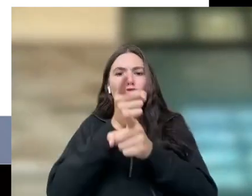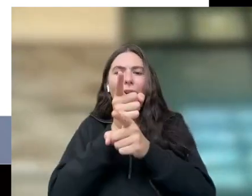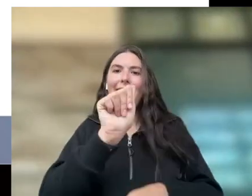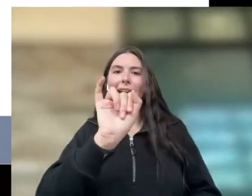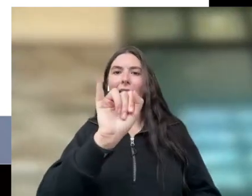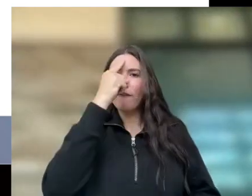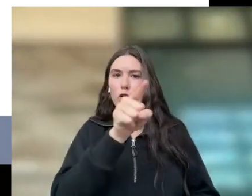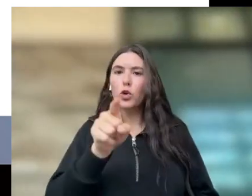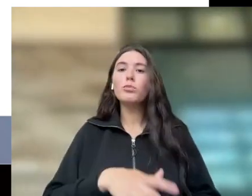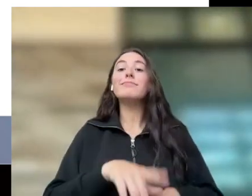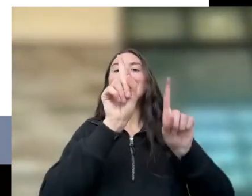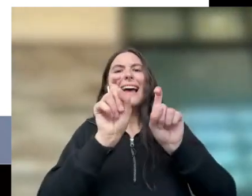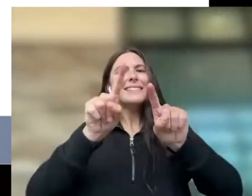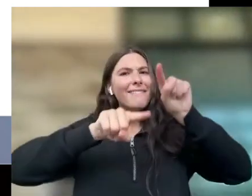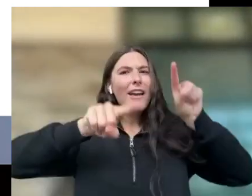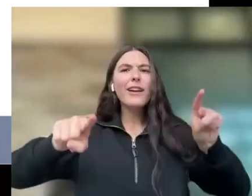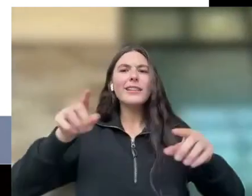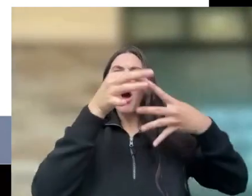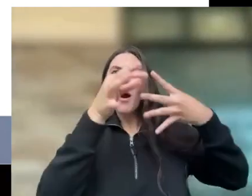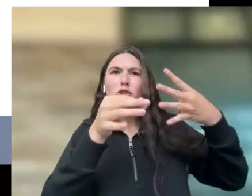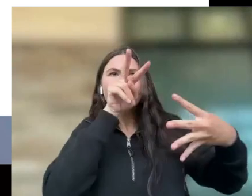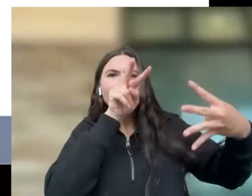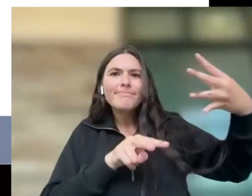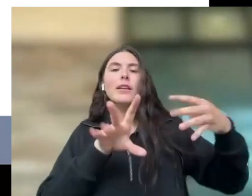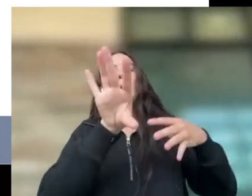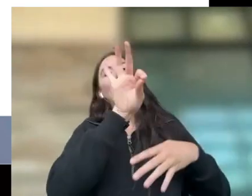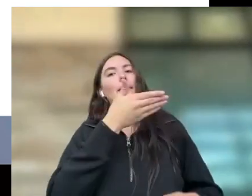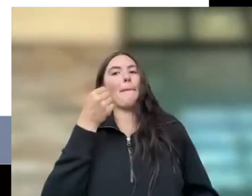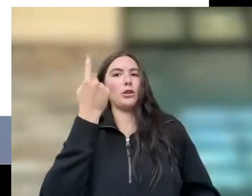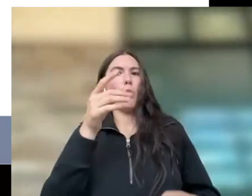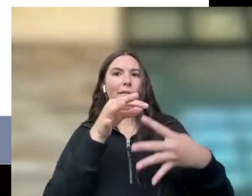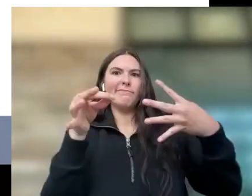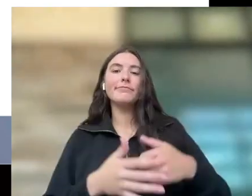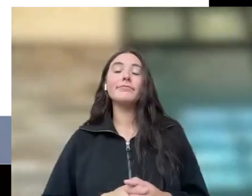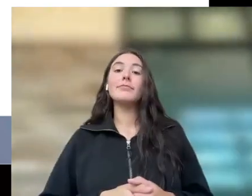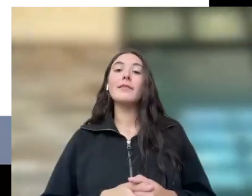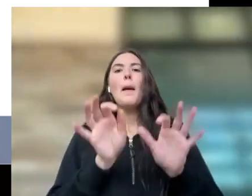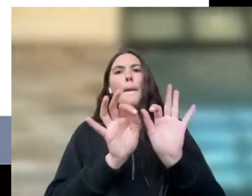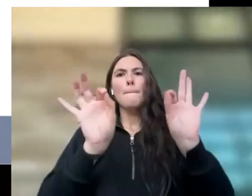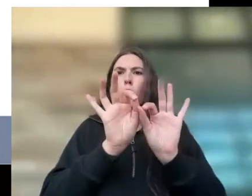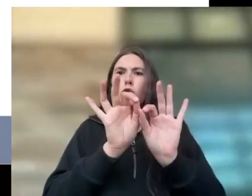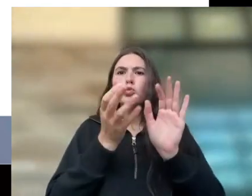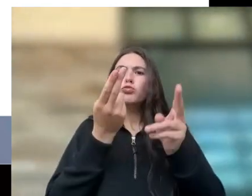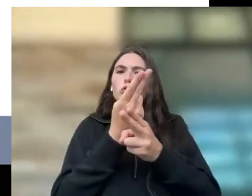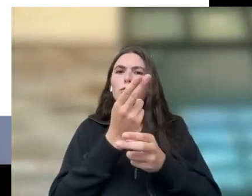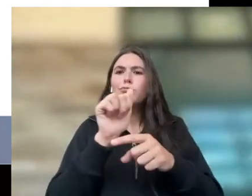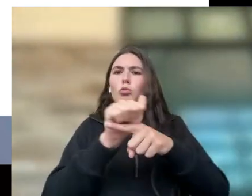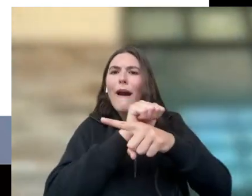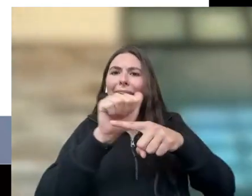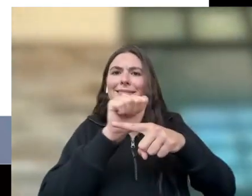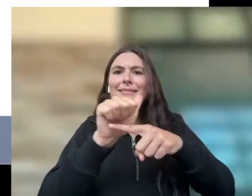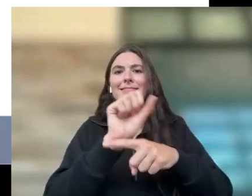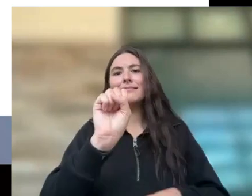Test various options and choose the best one. And it's important that you run practice sessions to use these tools. Don't use